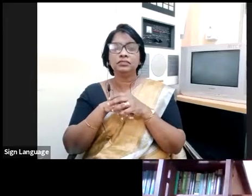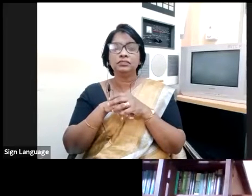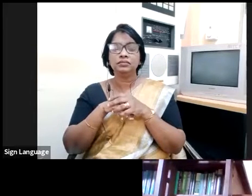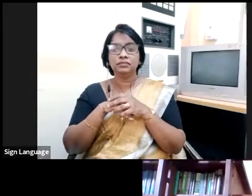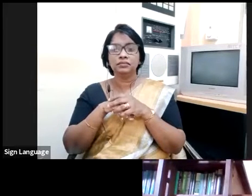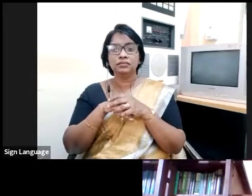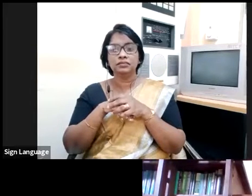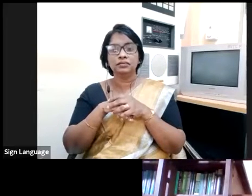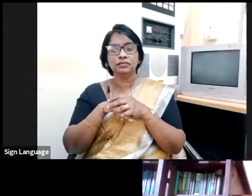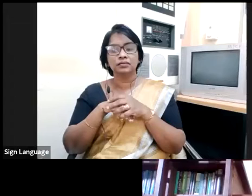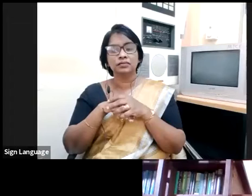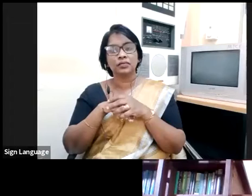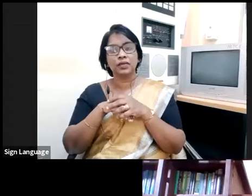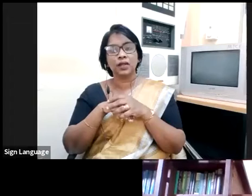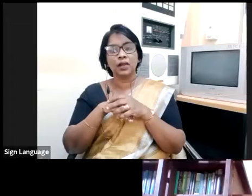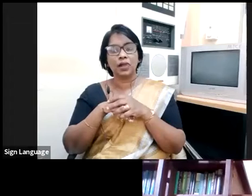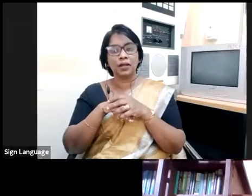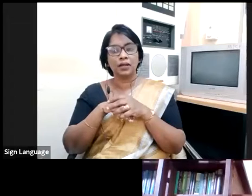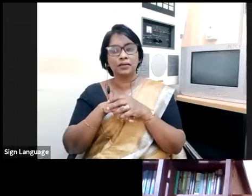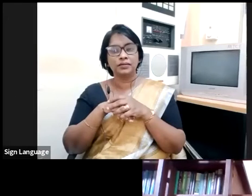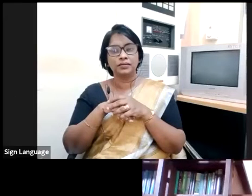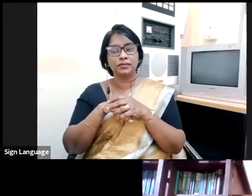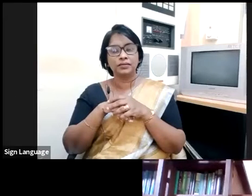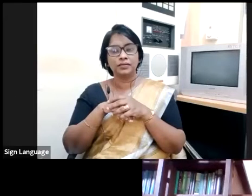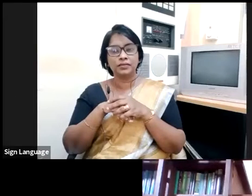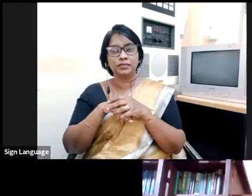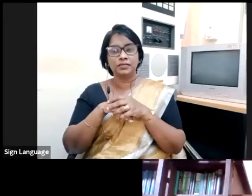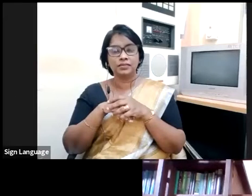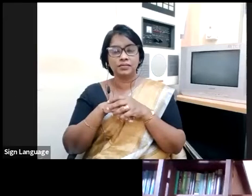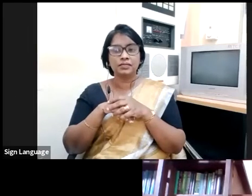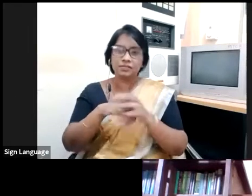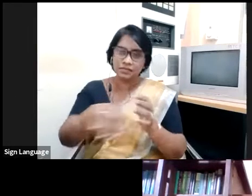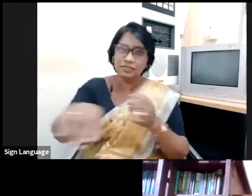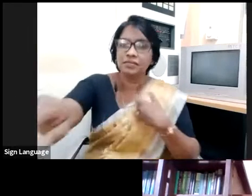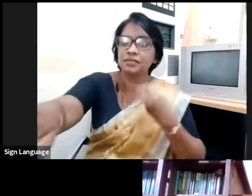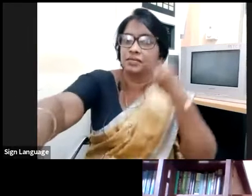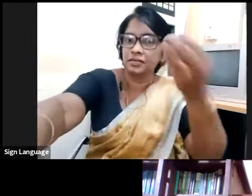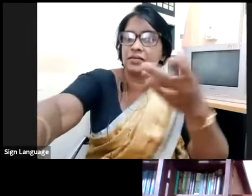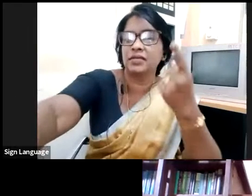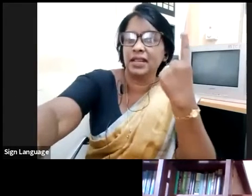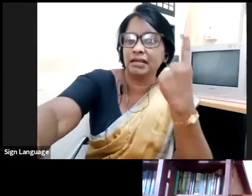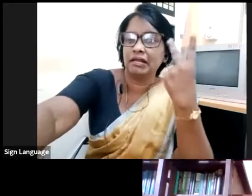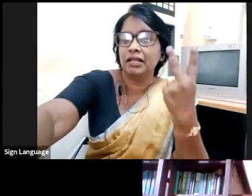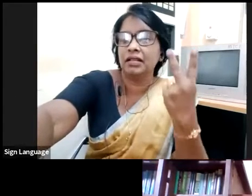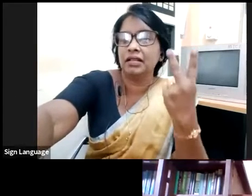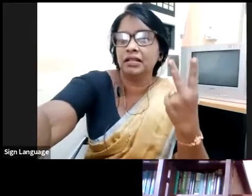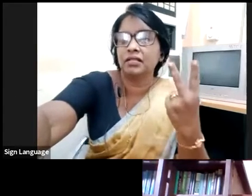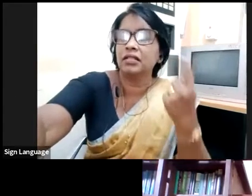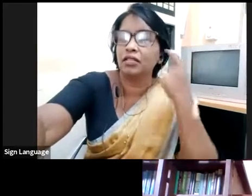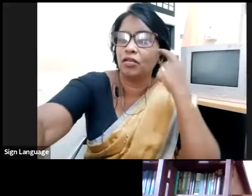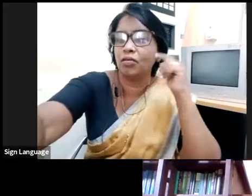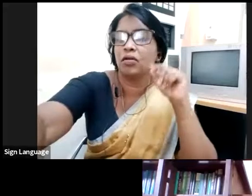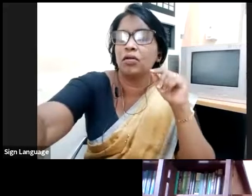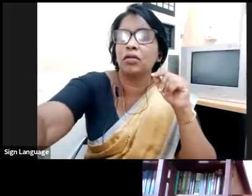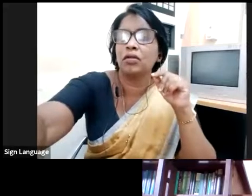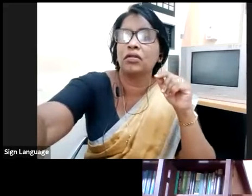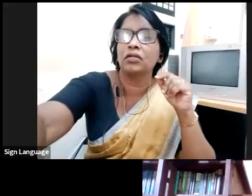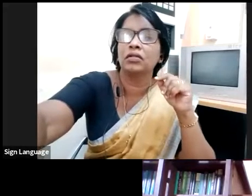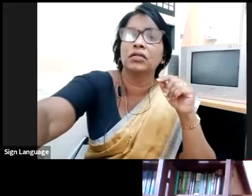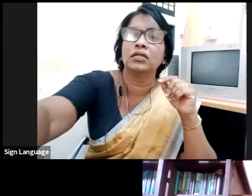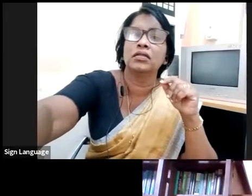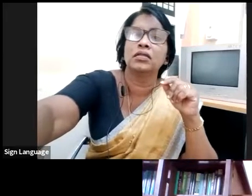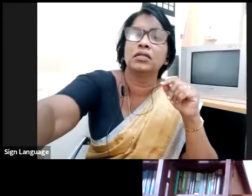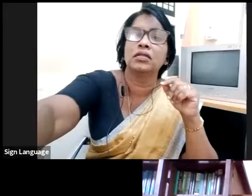So before I start on, giving one or two very urgent messages to our business